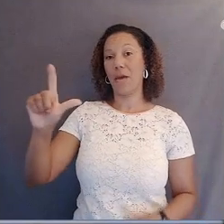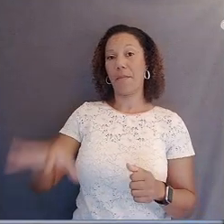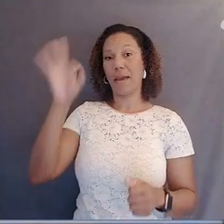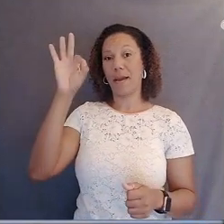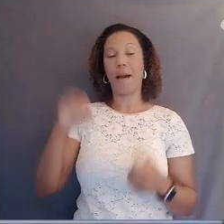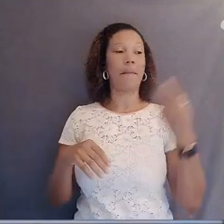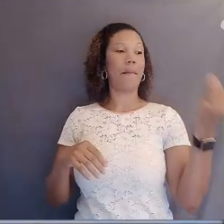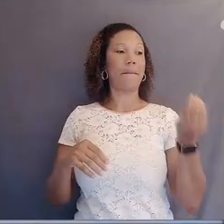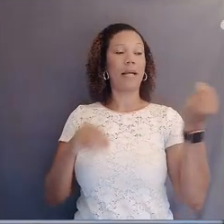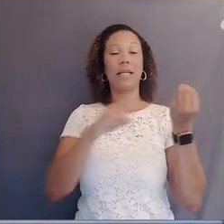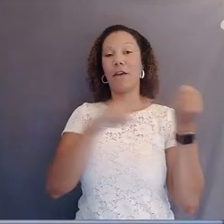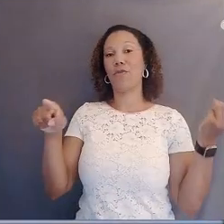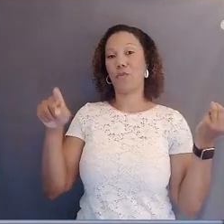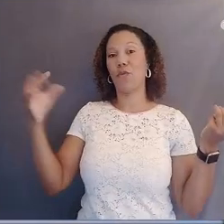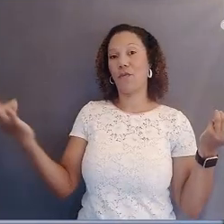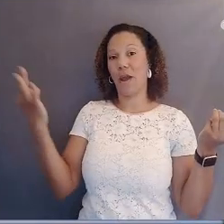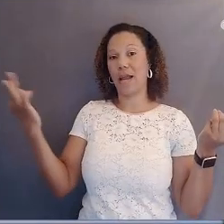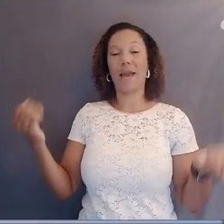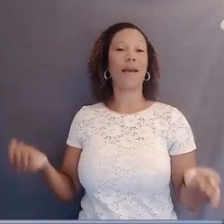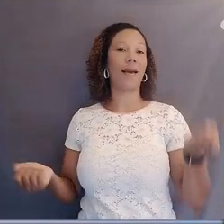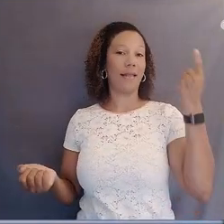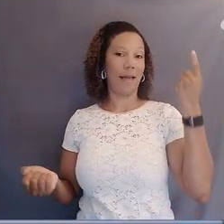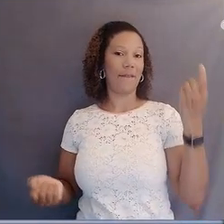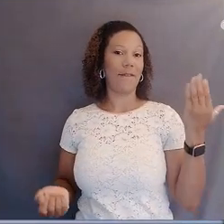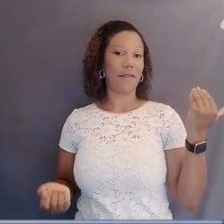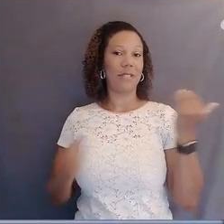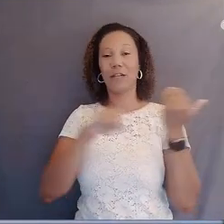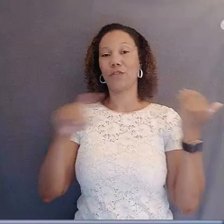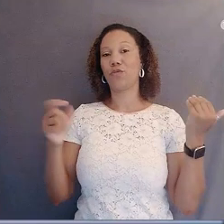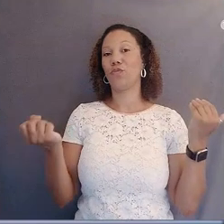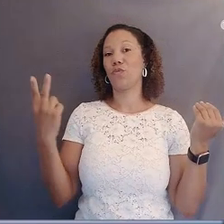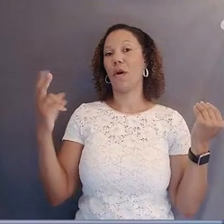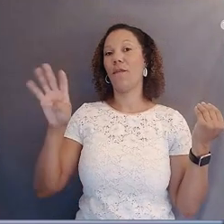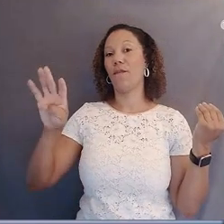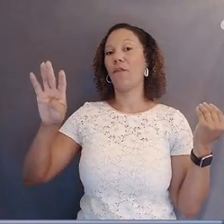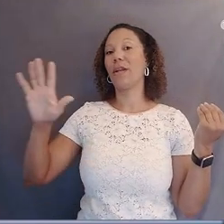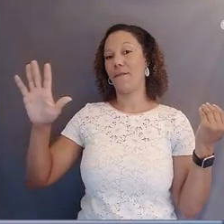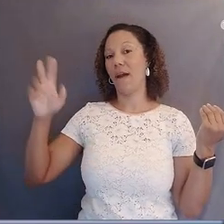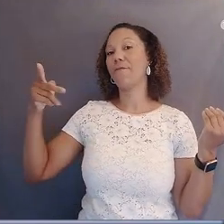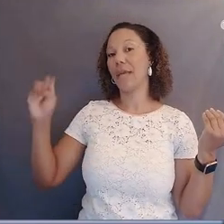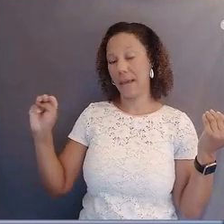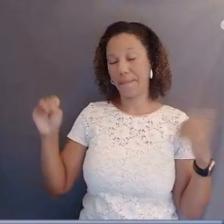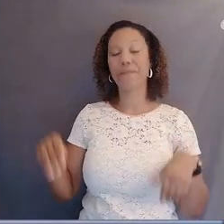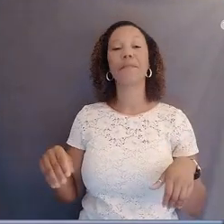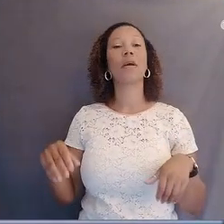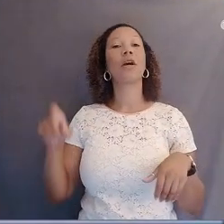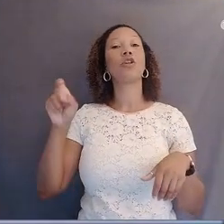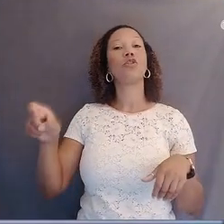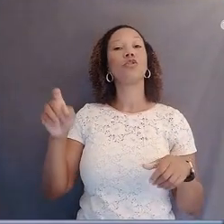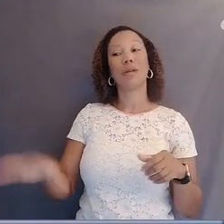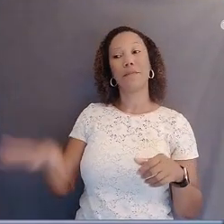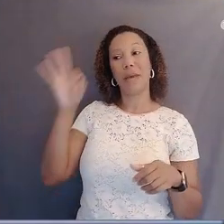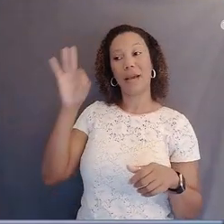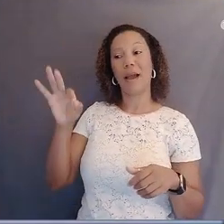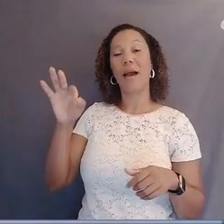through Fridays from 11:15 in the morning to 12:45 p.m. Meals should be picked up at a